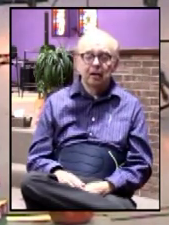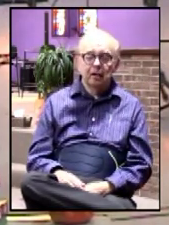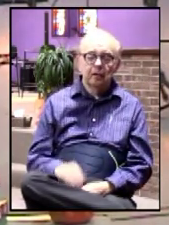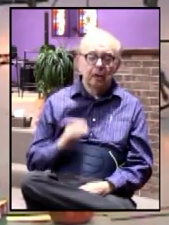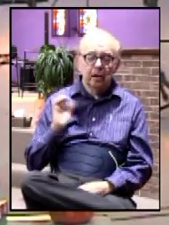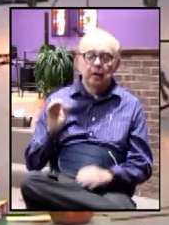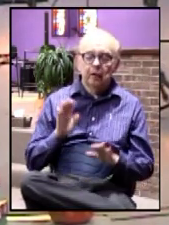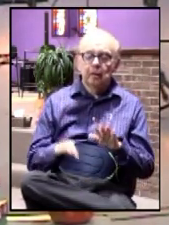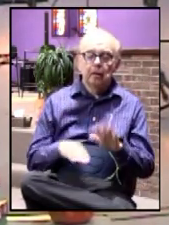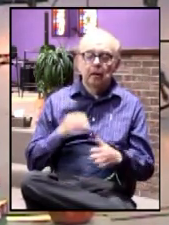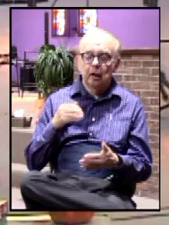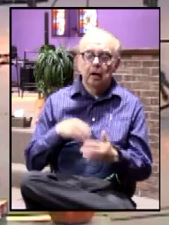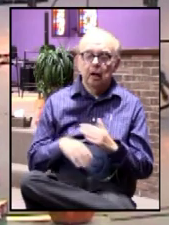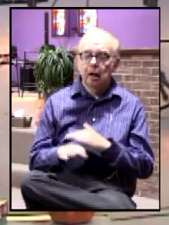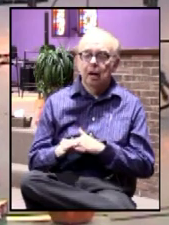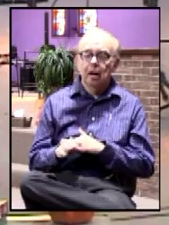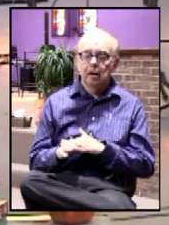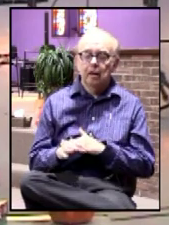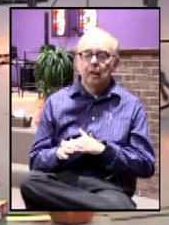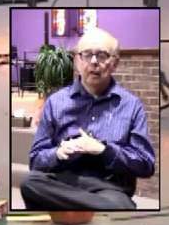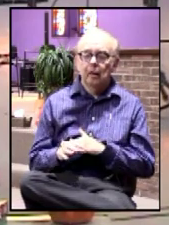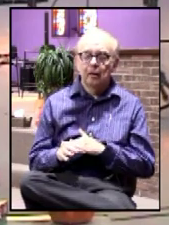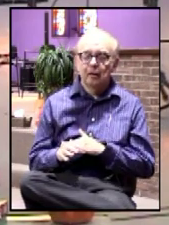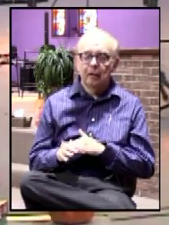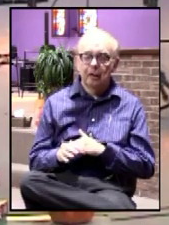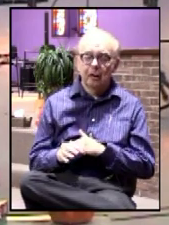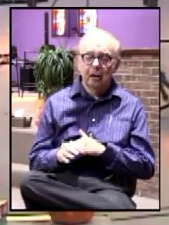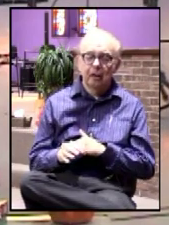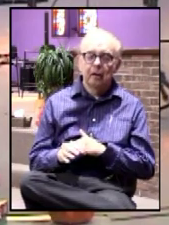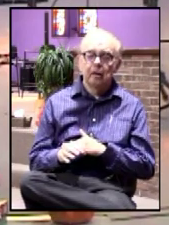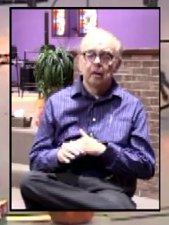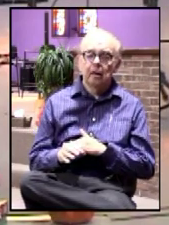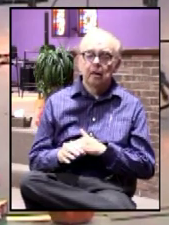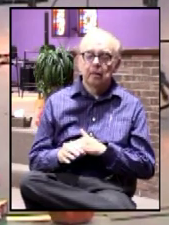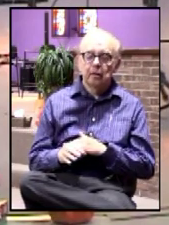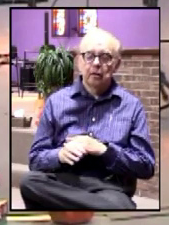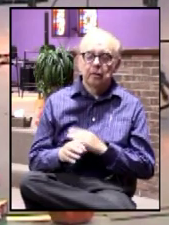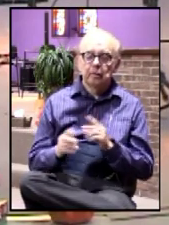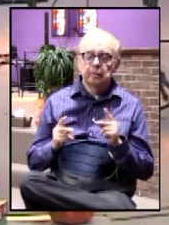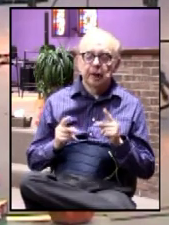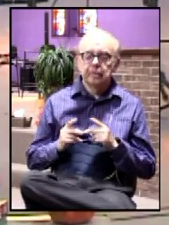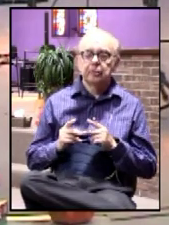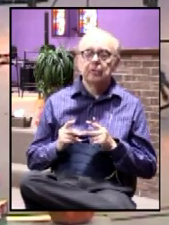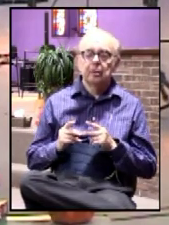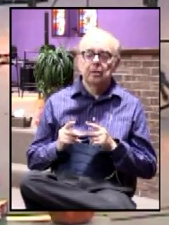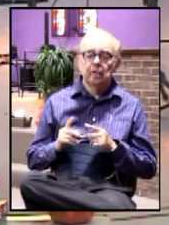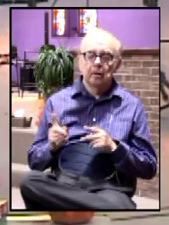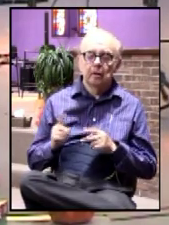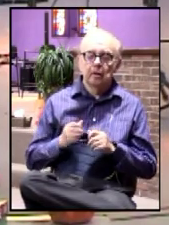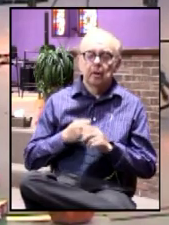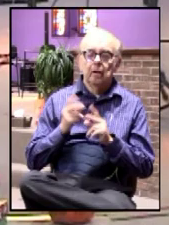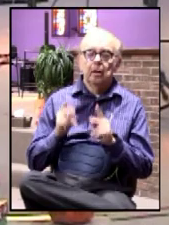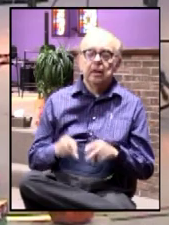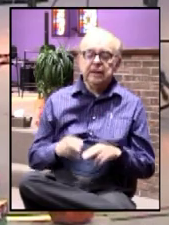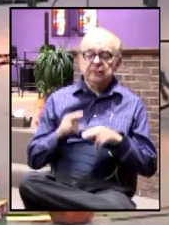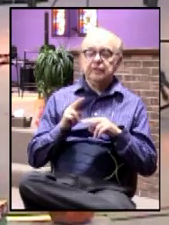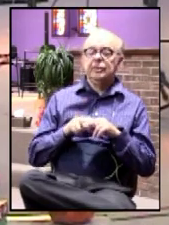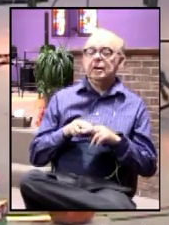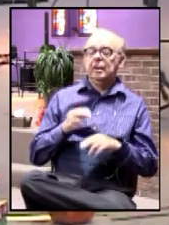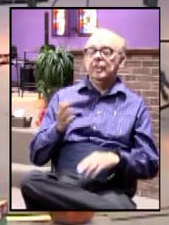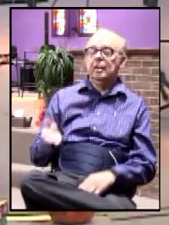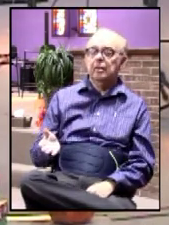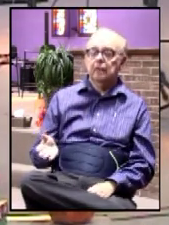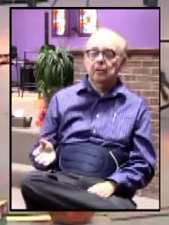You ever walk into, and Rick has, I know, but you ever walked into a place where everybody is sitting